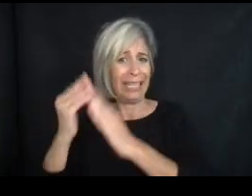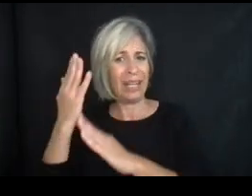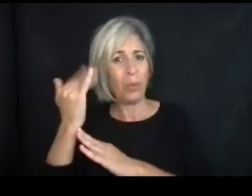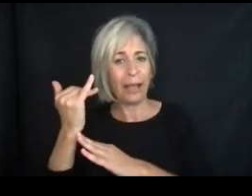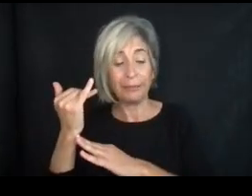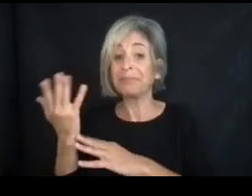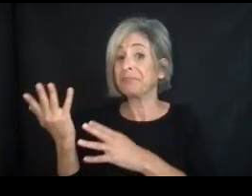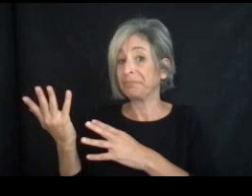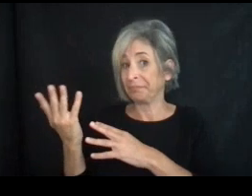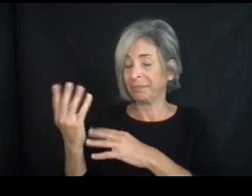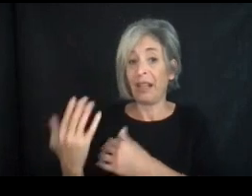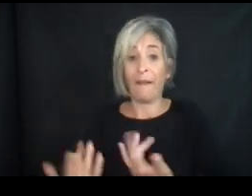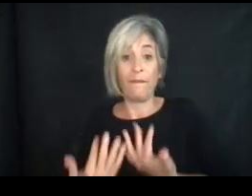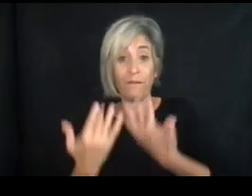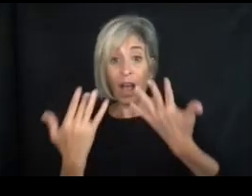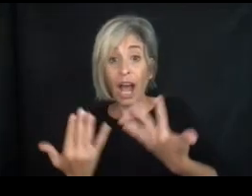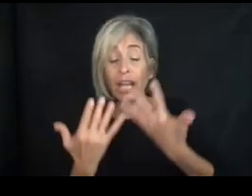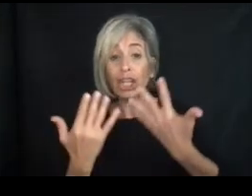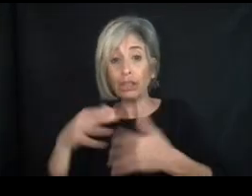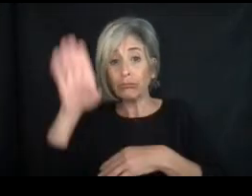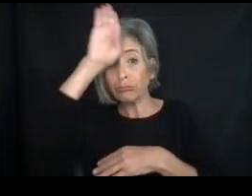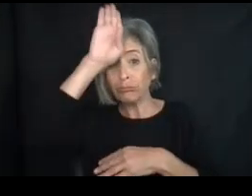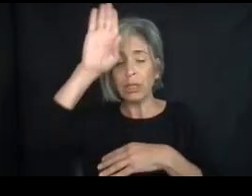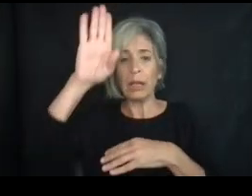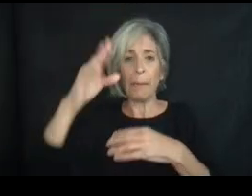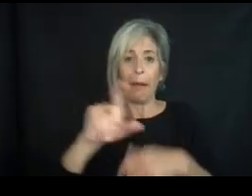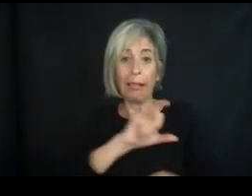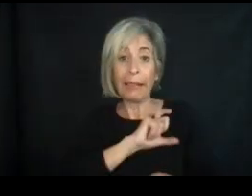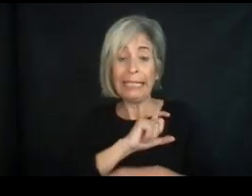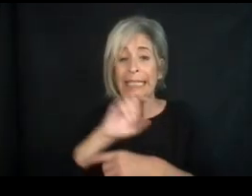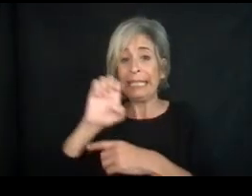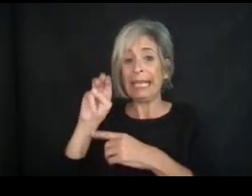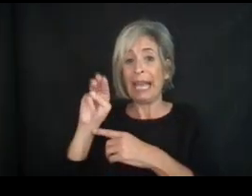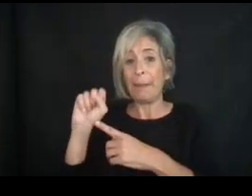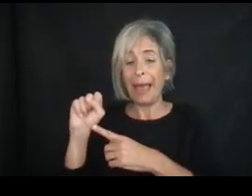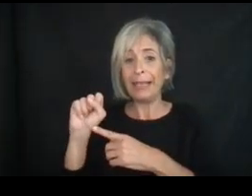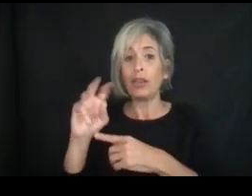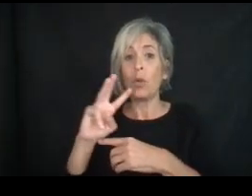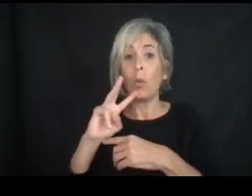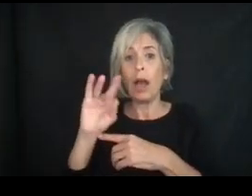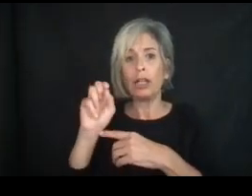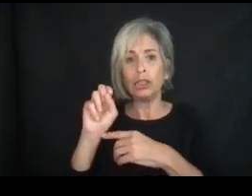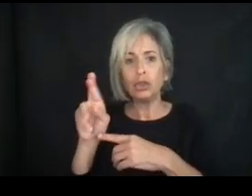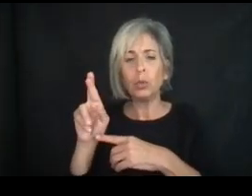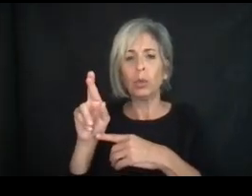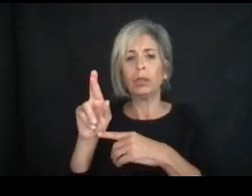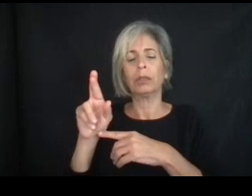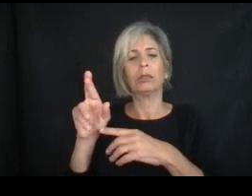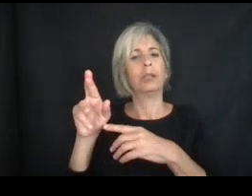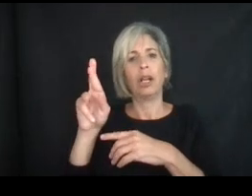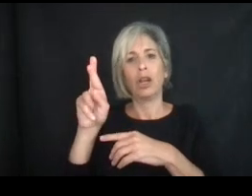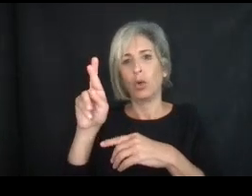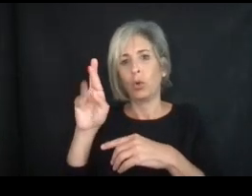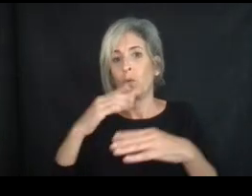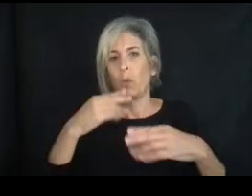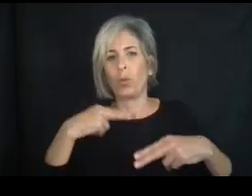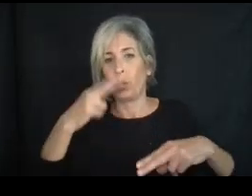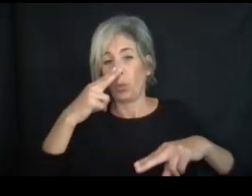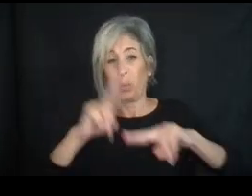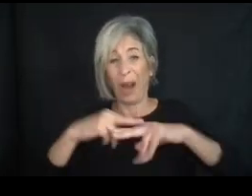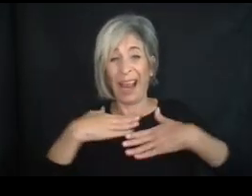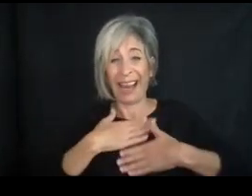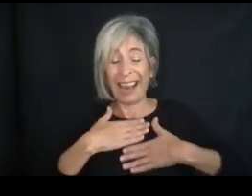because fire, police, EMS, water, sewer, sanitation, recreation programs, and a